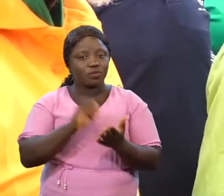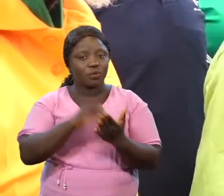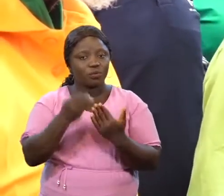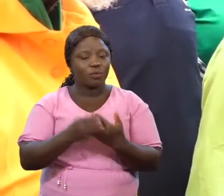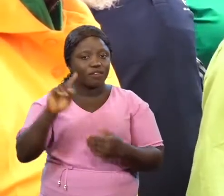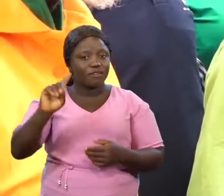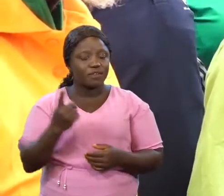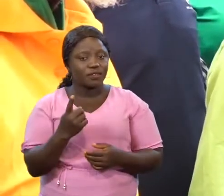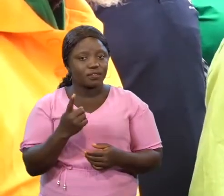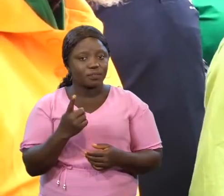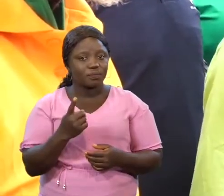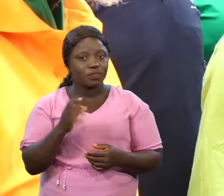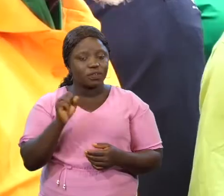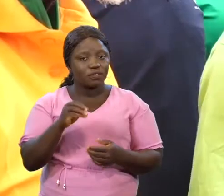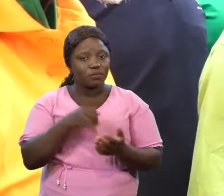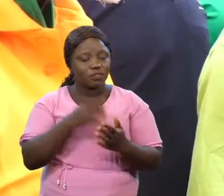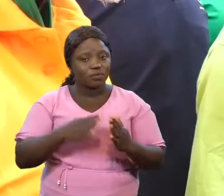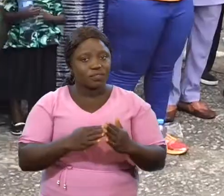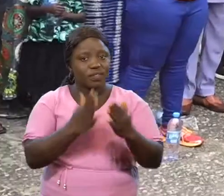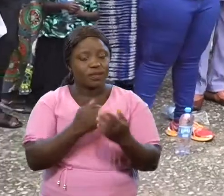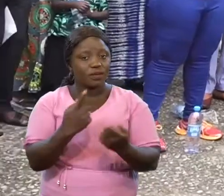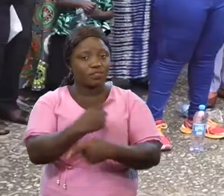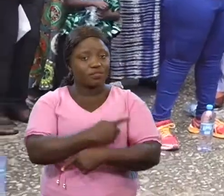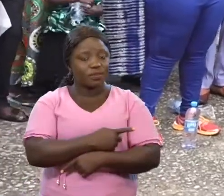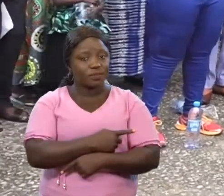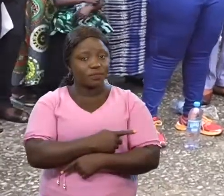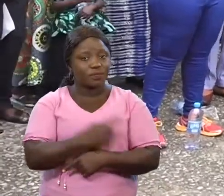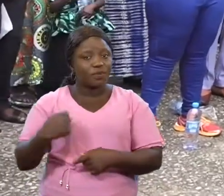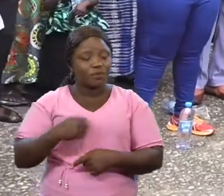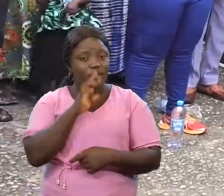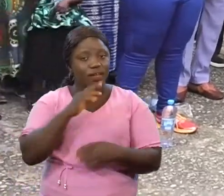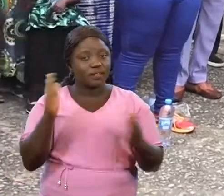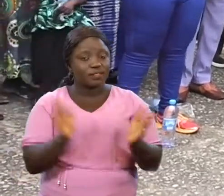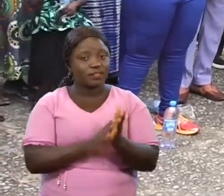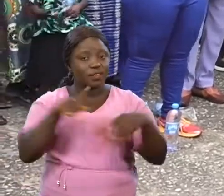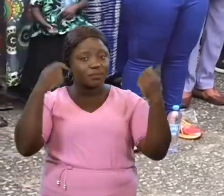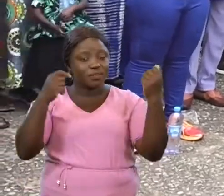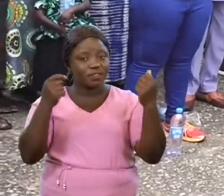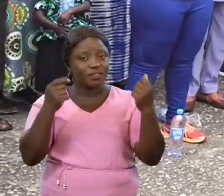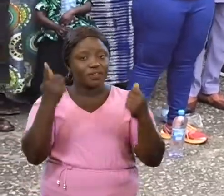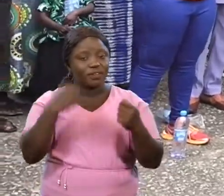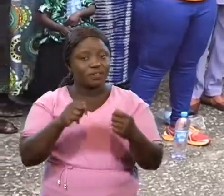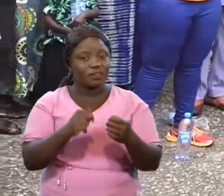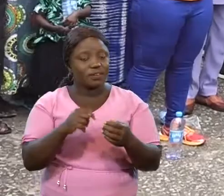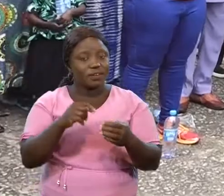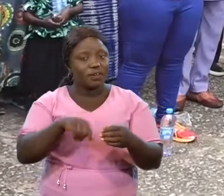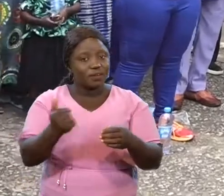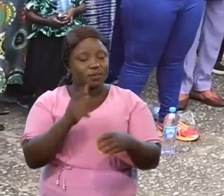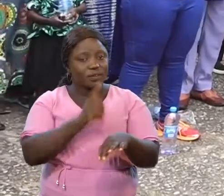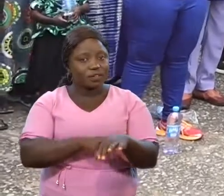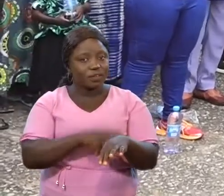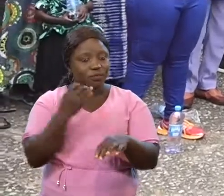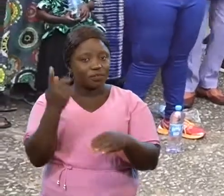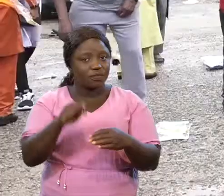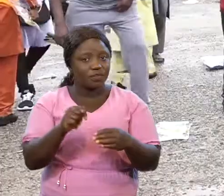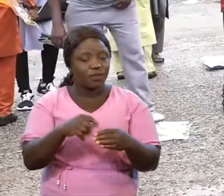1st. So that prayer was made, and today we are celebrating the maiden edition,